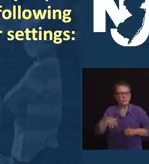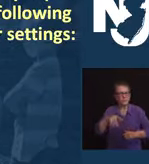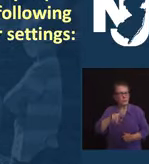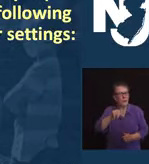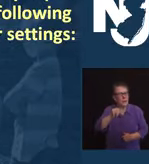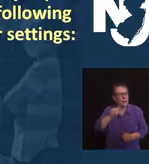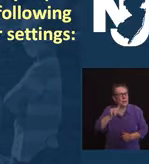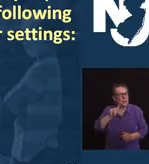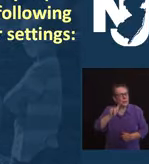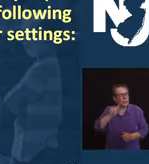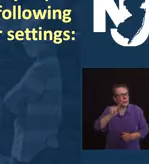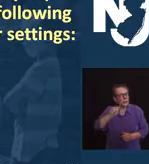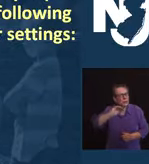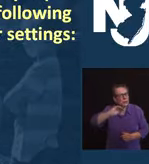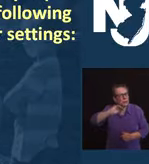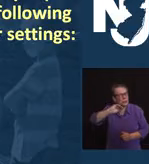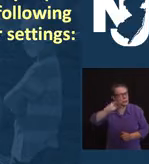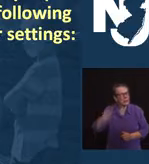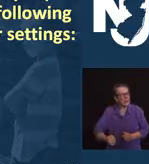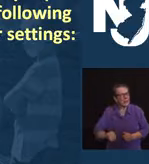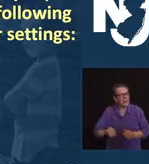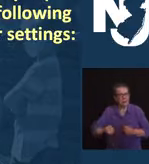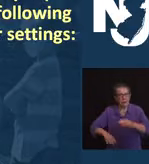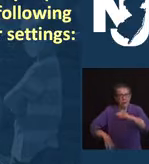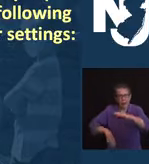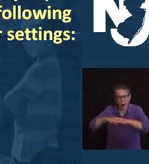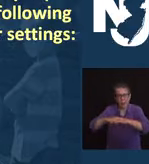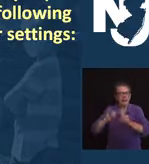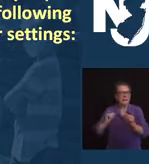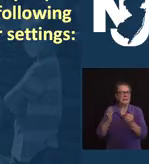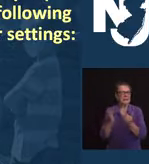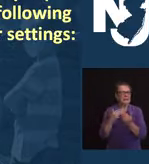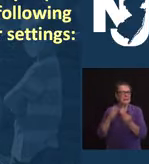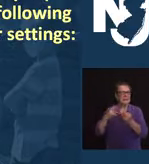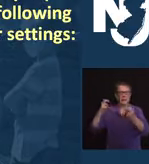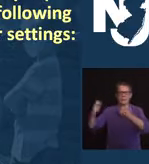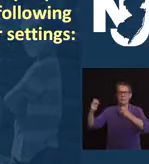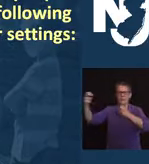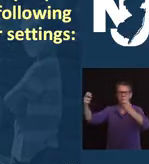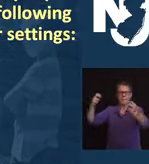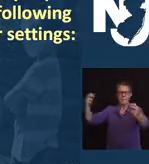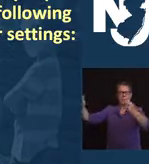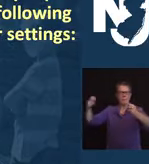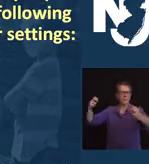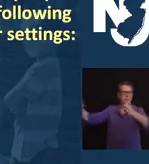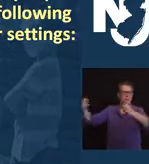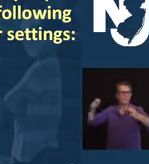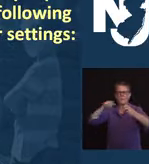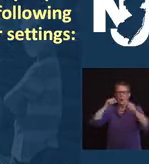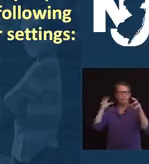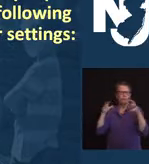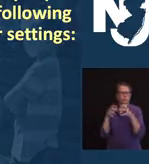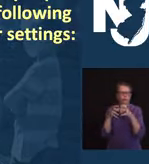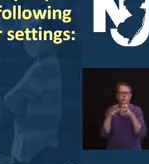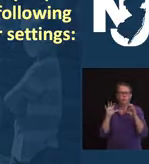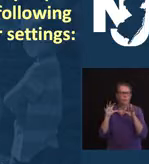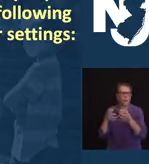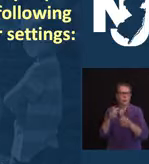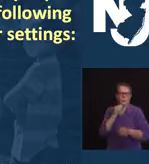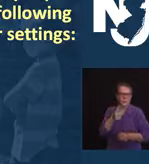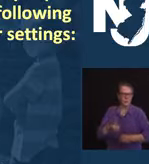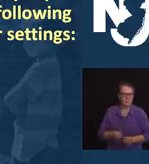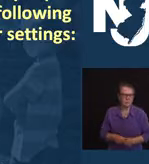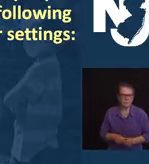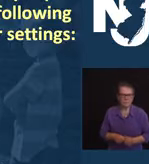all directions. This means we can safely take this step and welcome more fans into our arenas. In